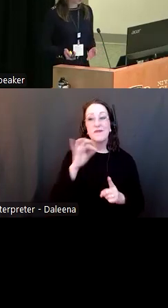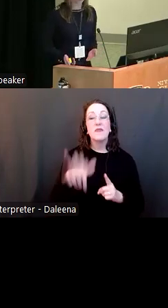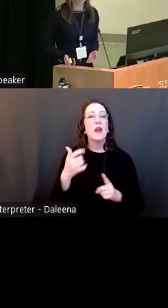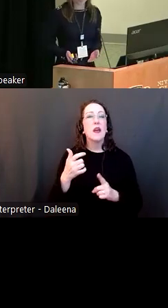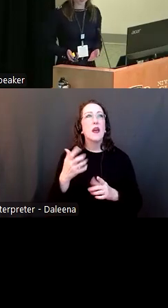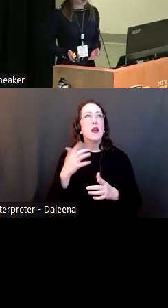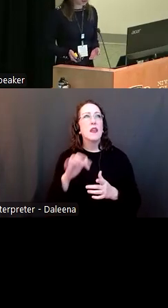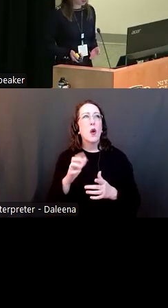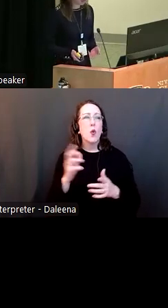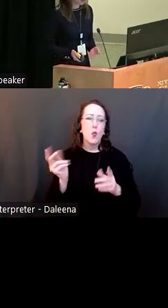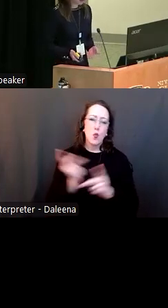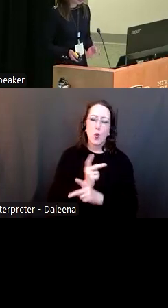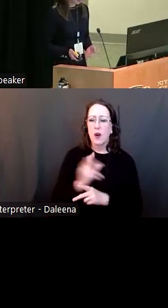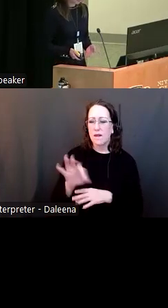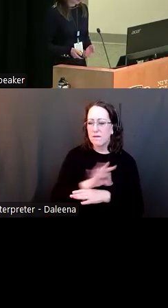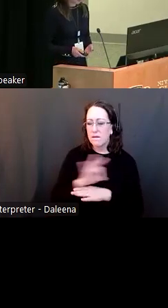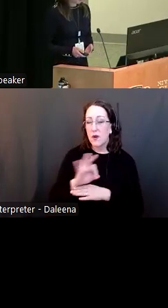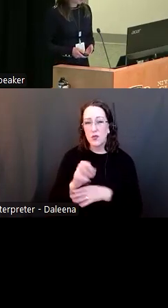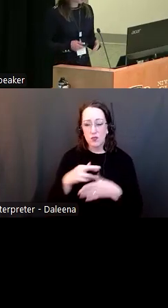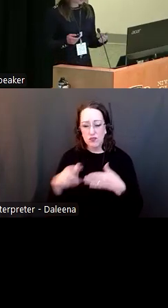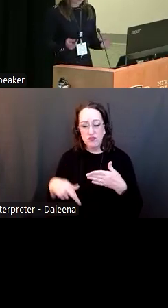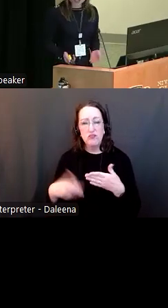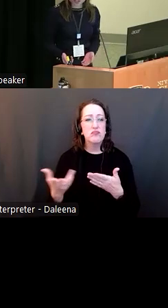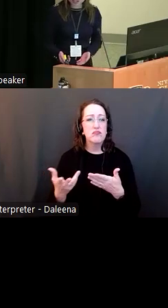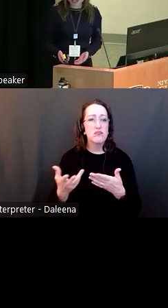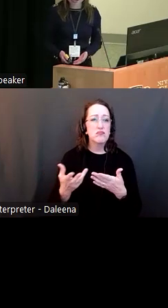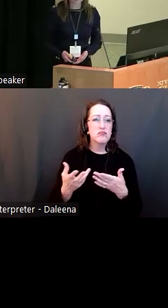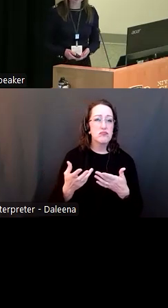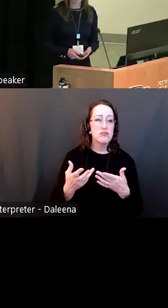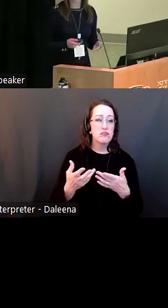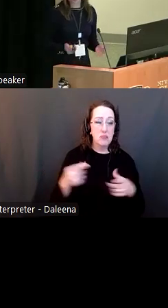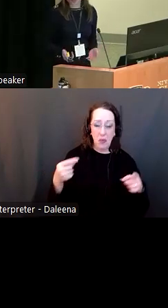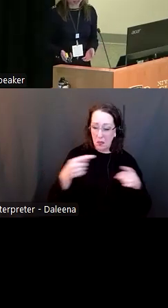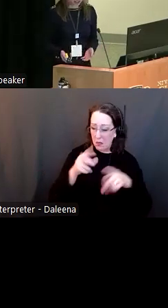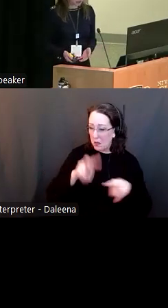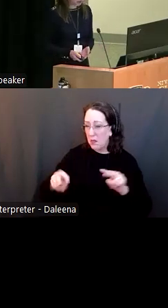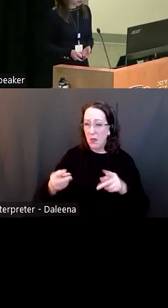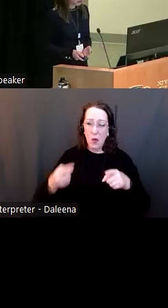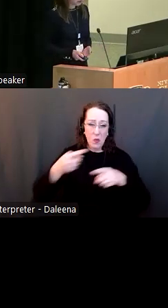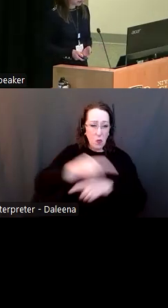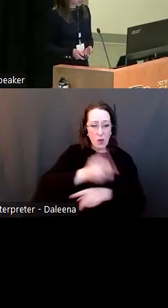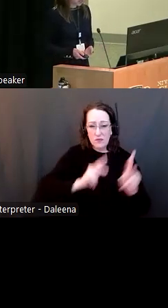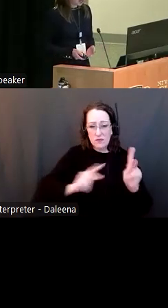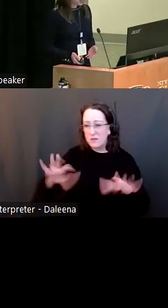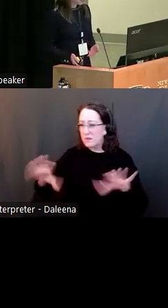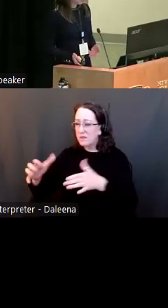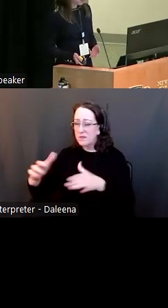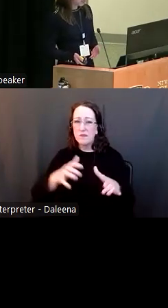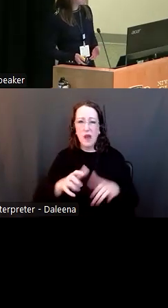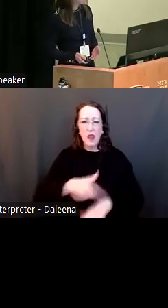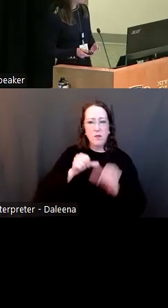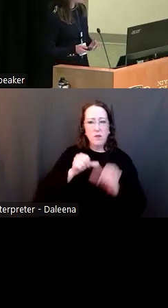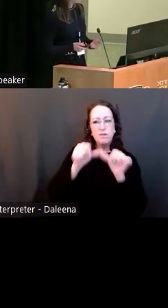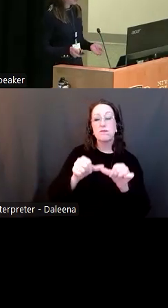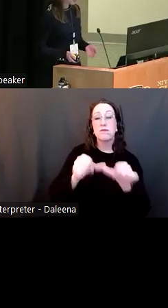worse functional outcomes, both cross-sectionally and longitudinally. Negative symptoms